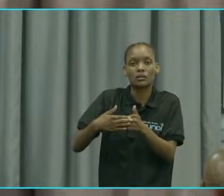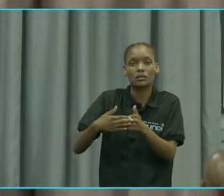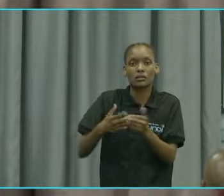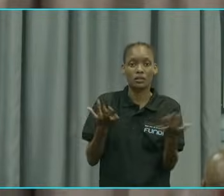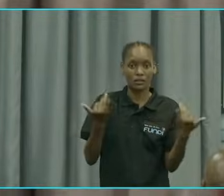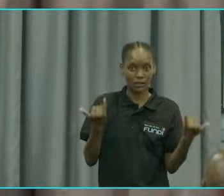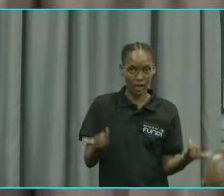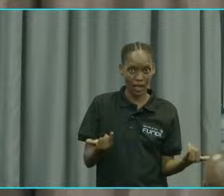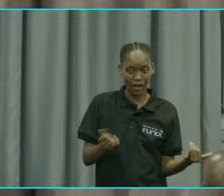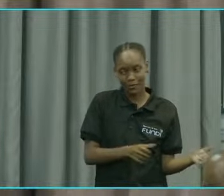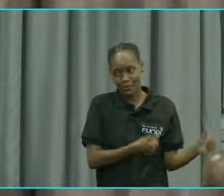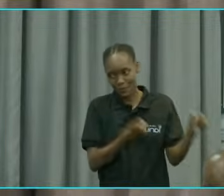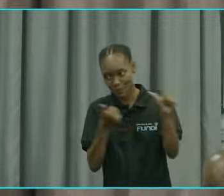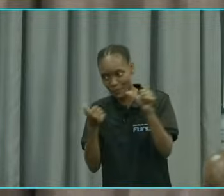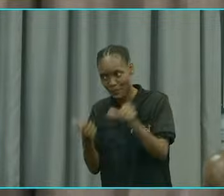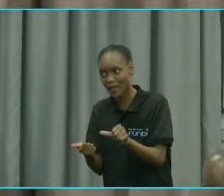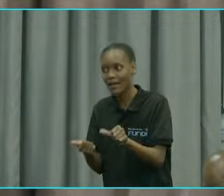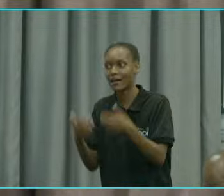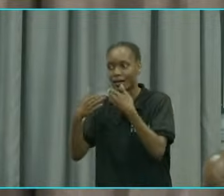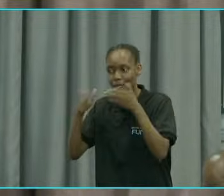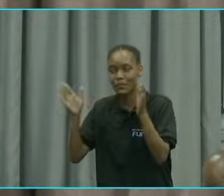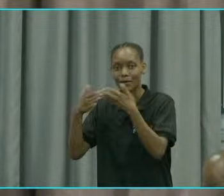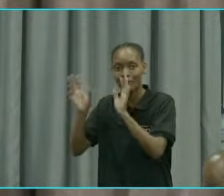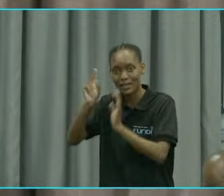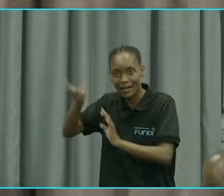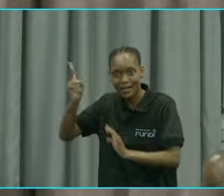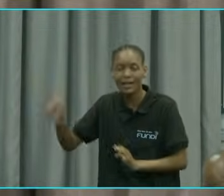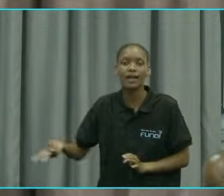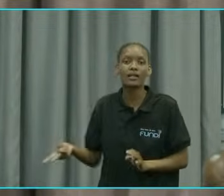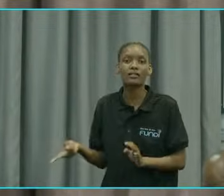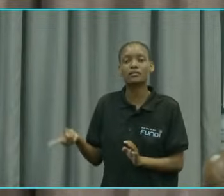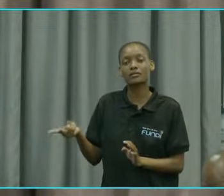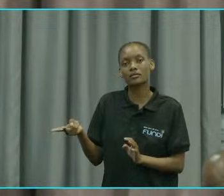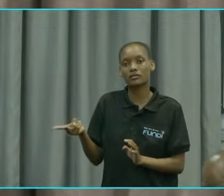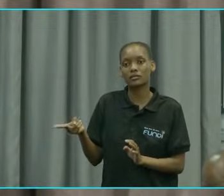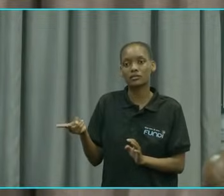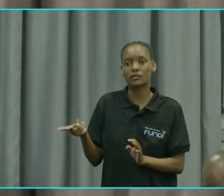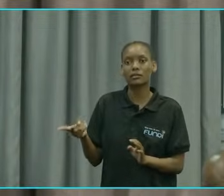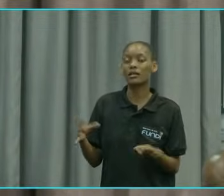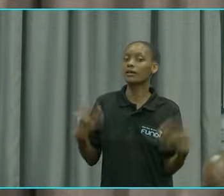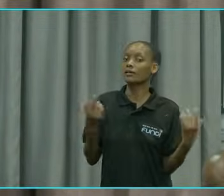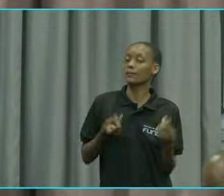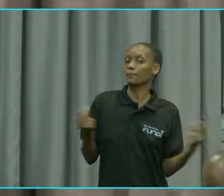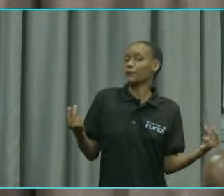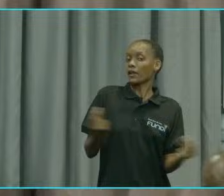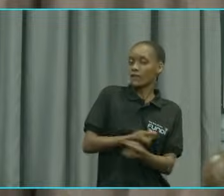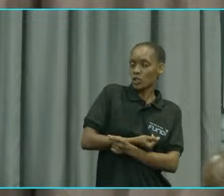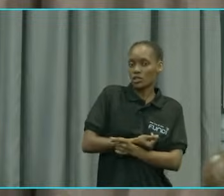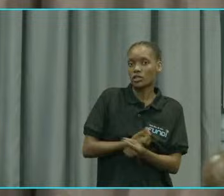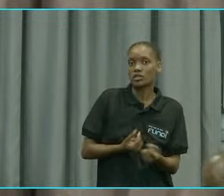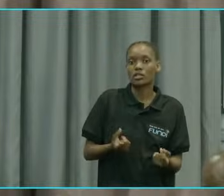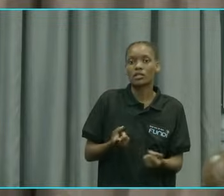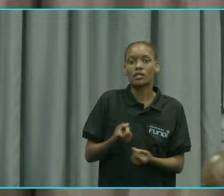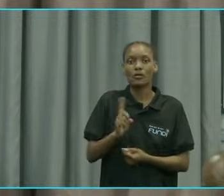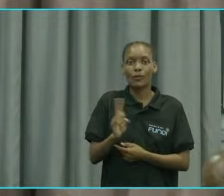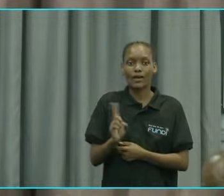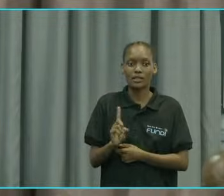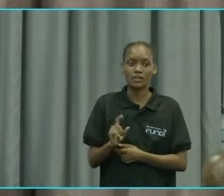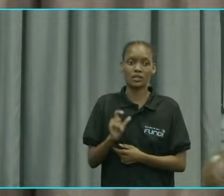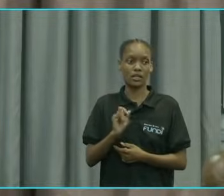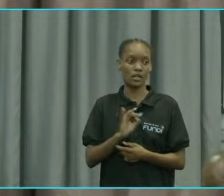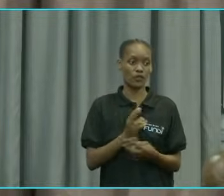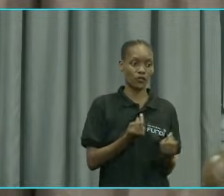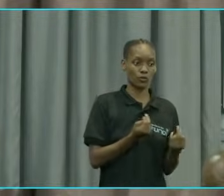Now we must go back and introduce the subjects. The unfortunate part is that when you introduce some